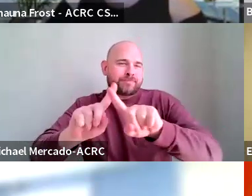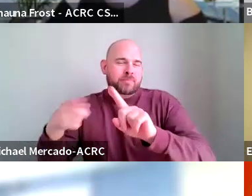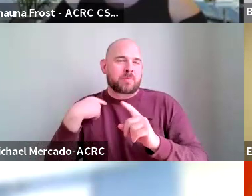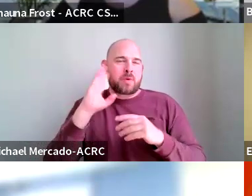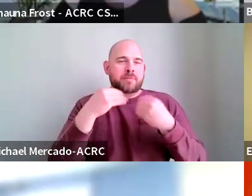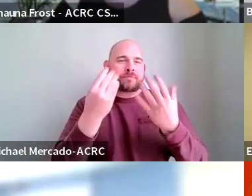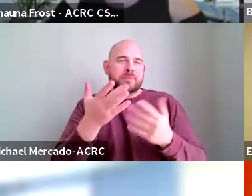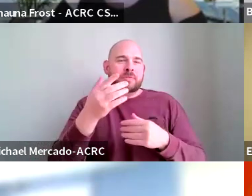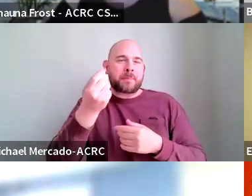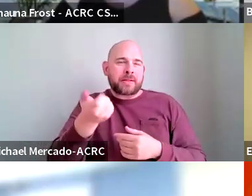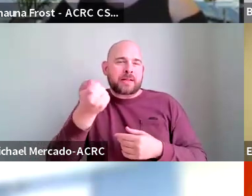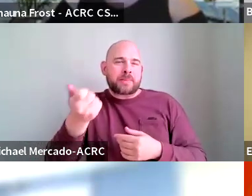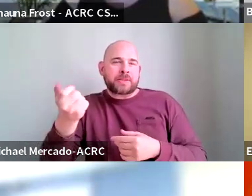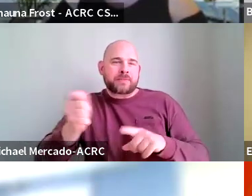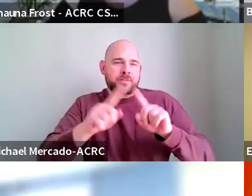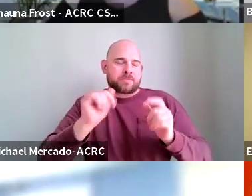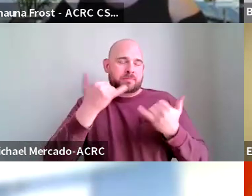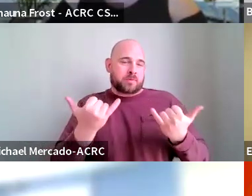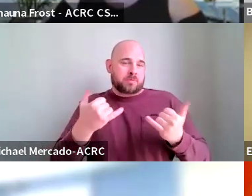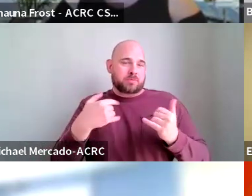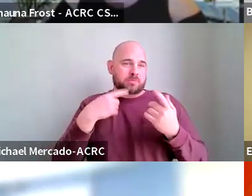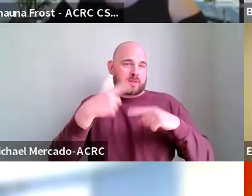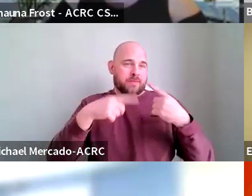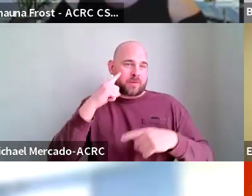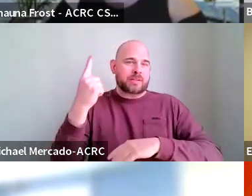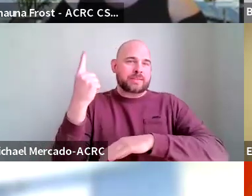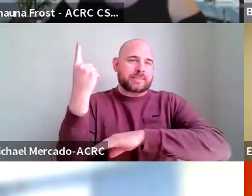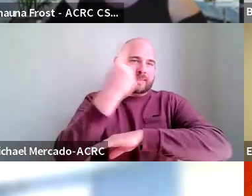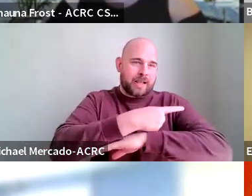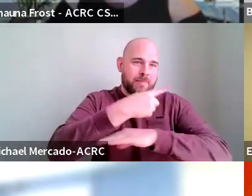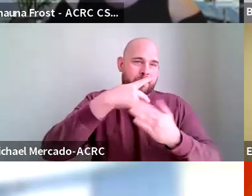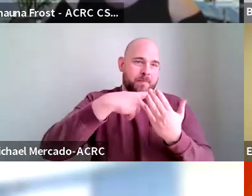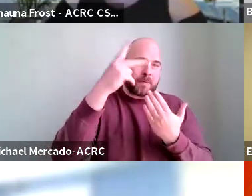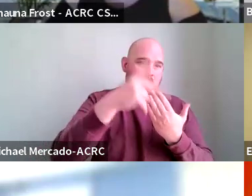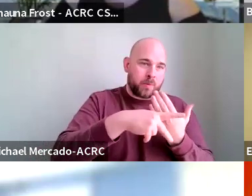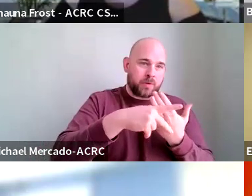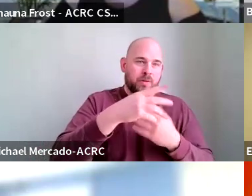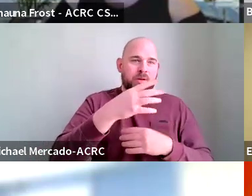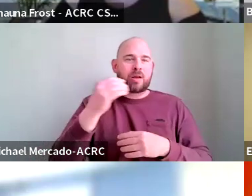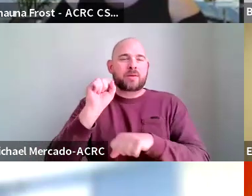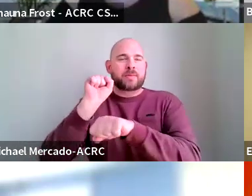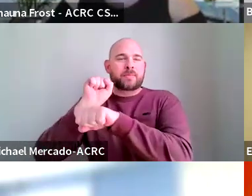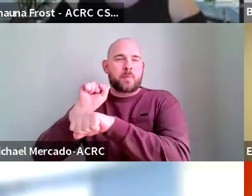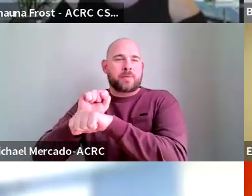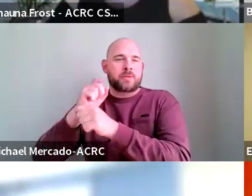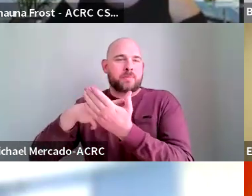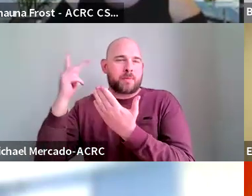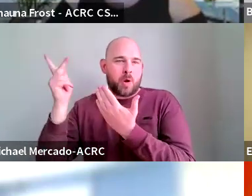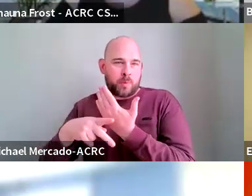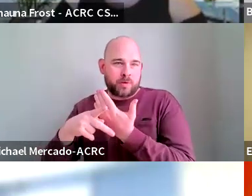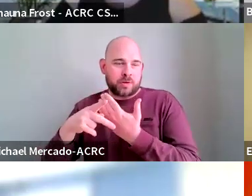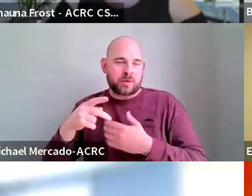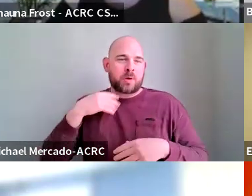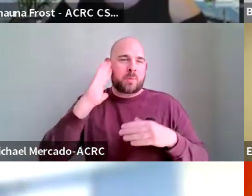I want you to imagine you have these different programs that you're a part of. So I'll give you some signs that might help with